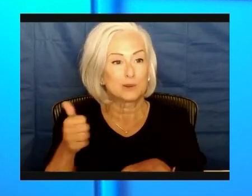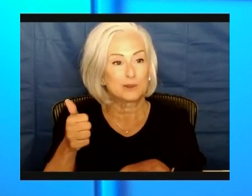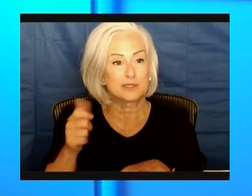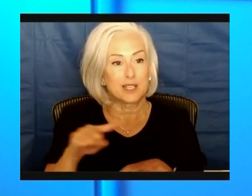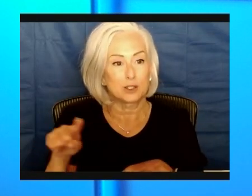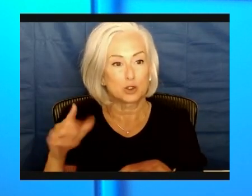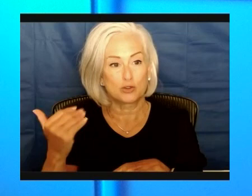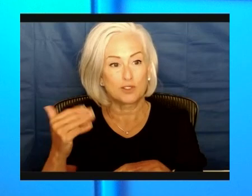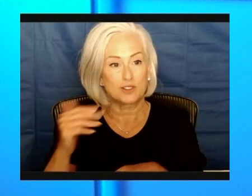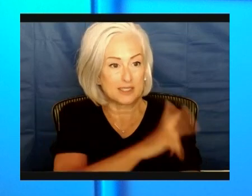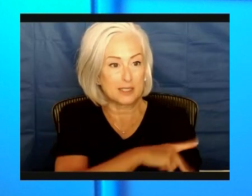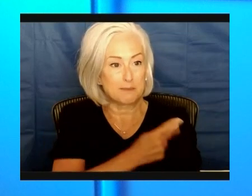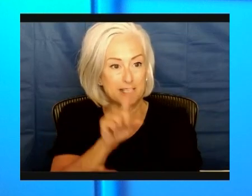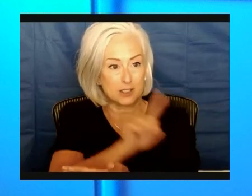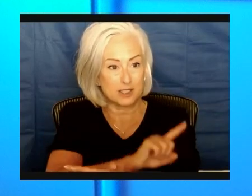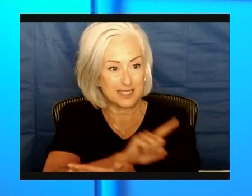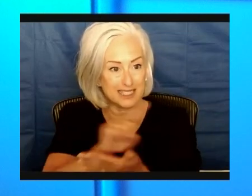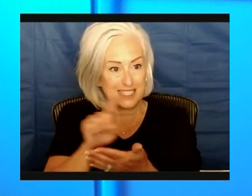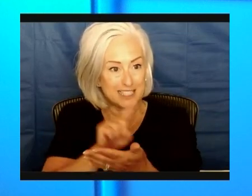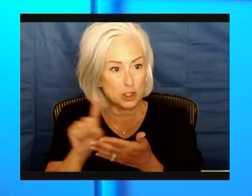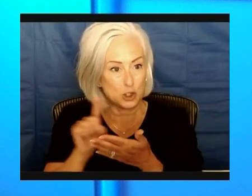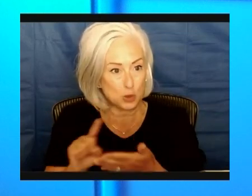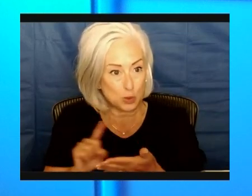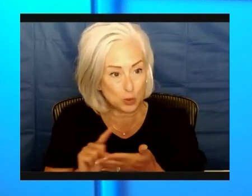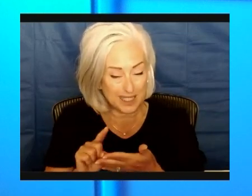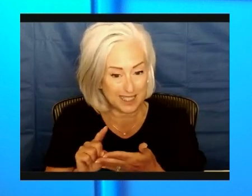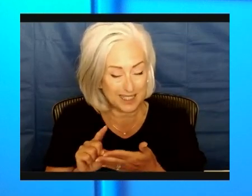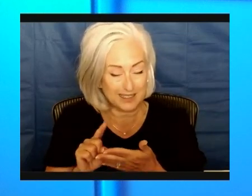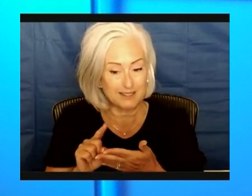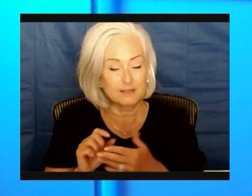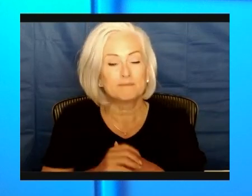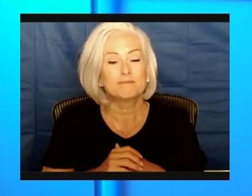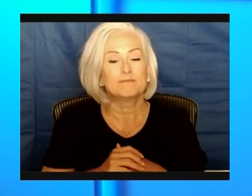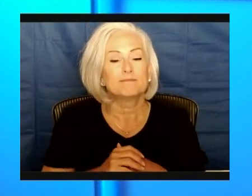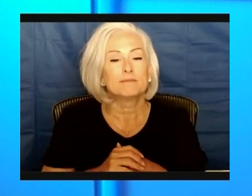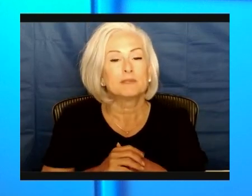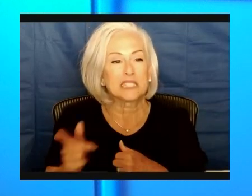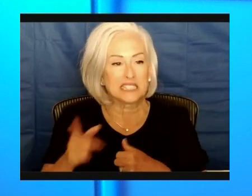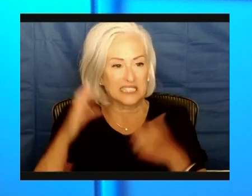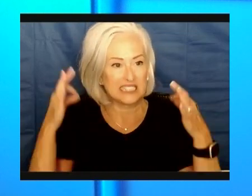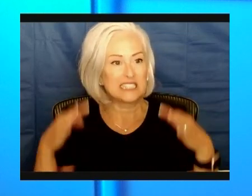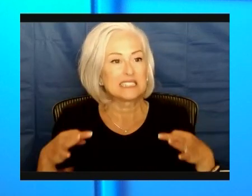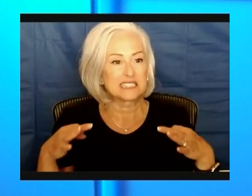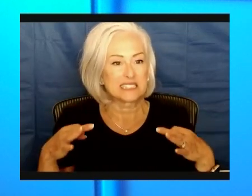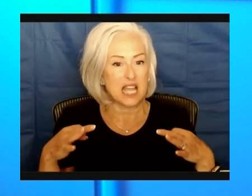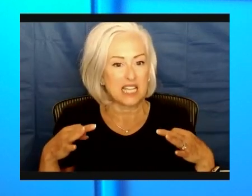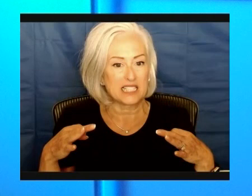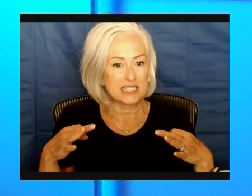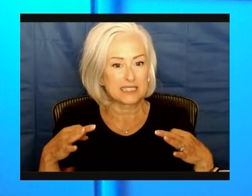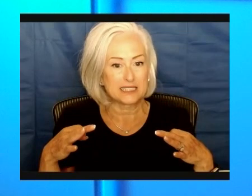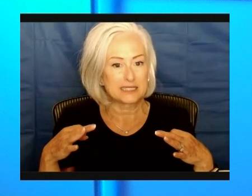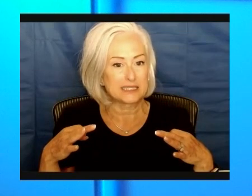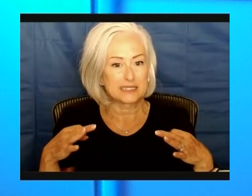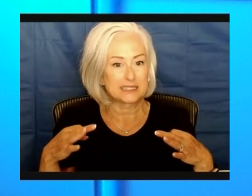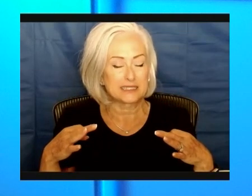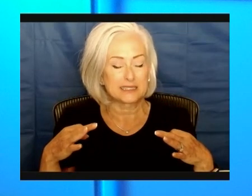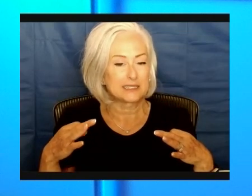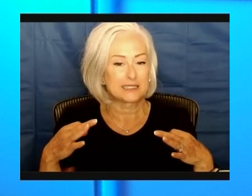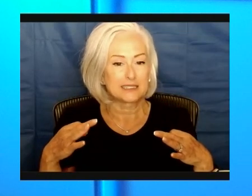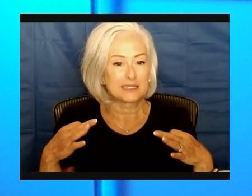And then he learned that, and he decided that he couldn't achieve anything